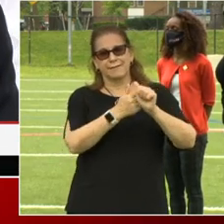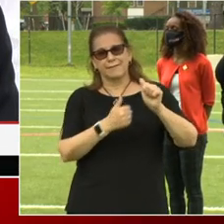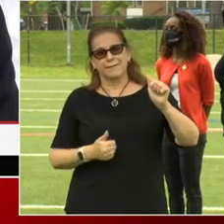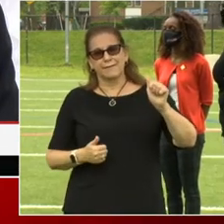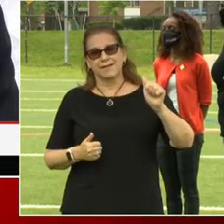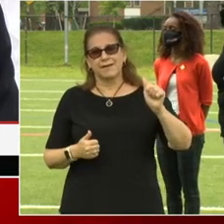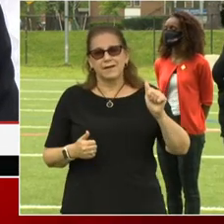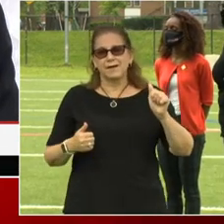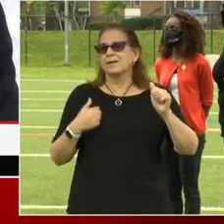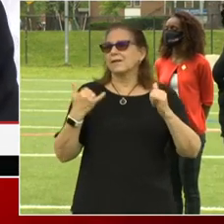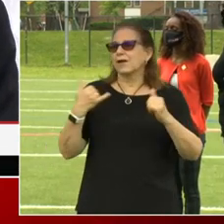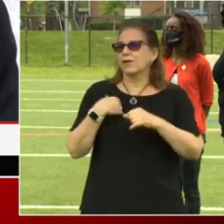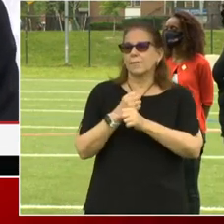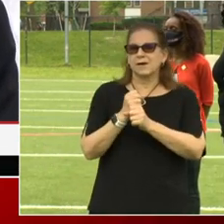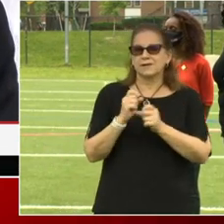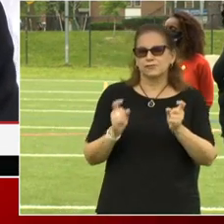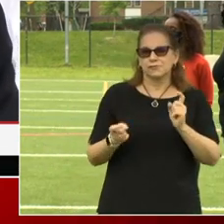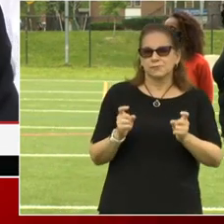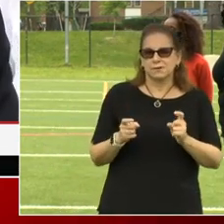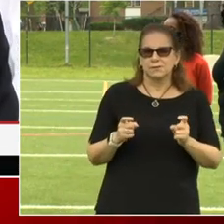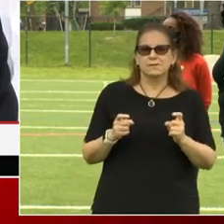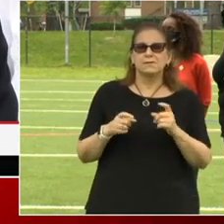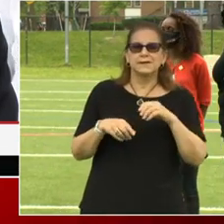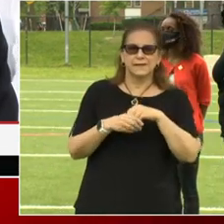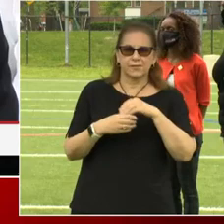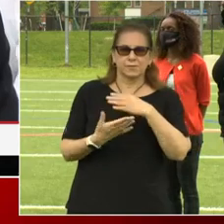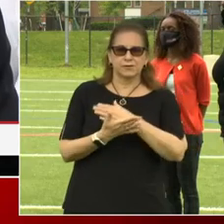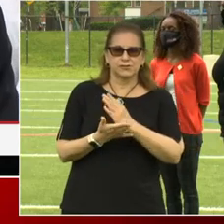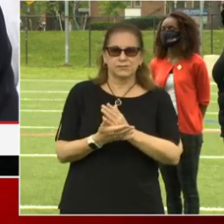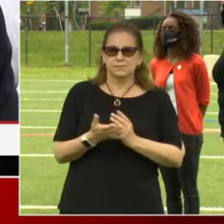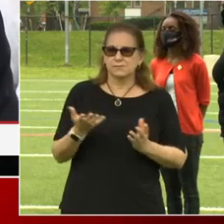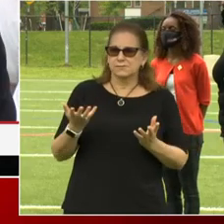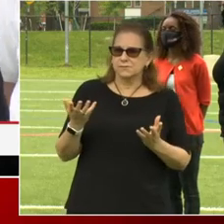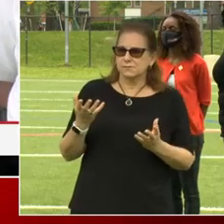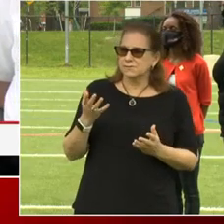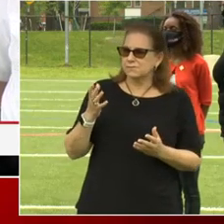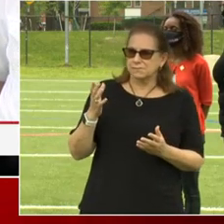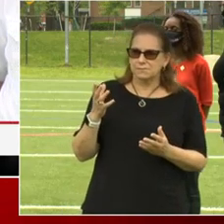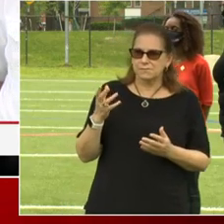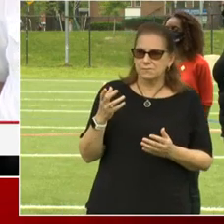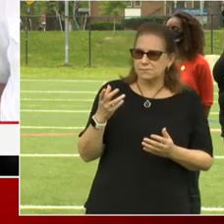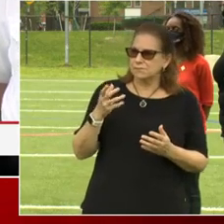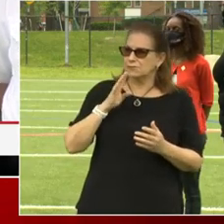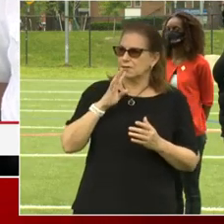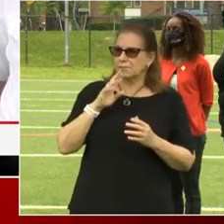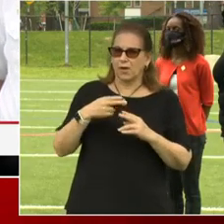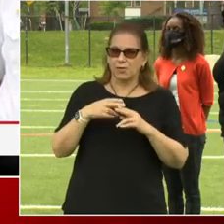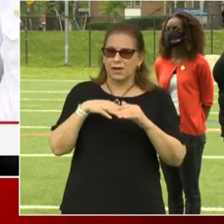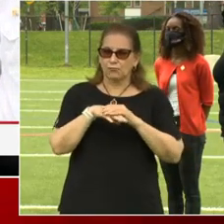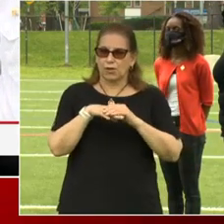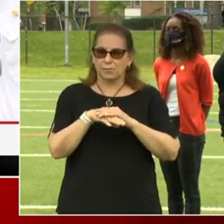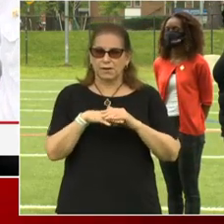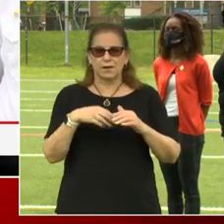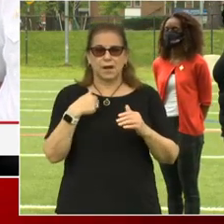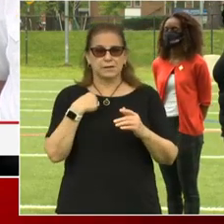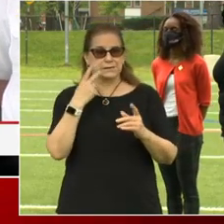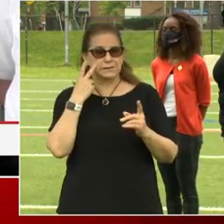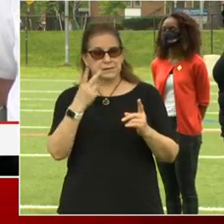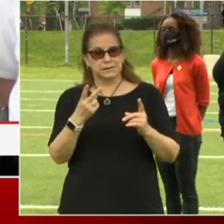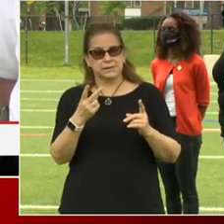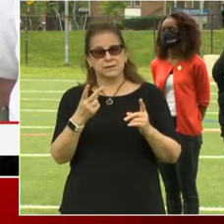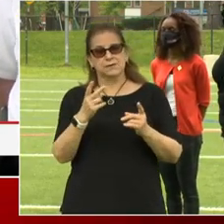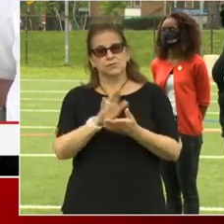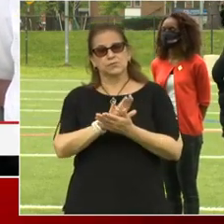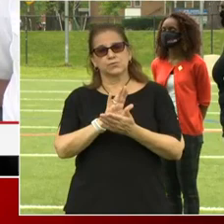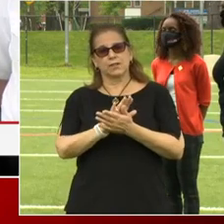budget. But I'll go back to what is a significant change in enrollment. The way I view it is that a school